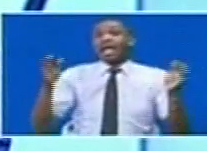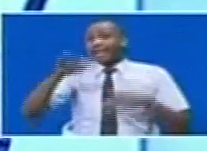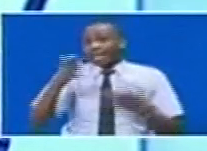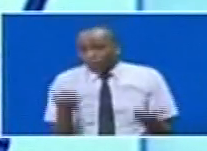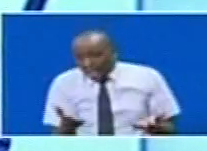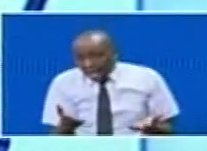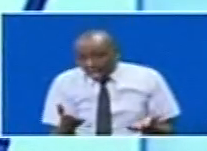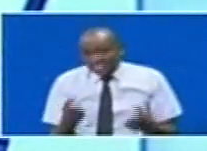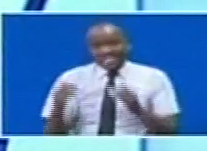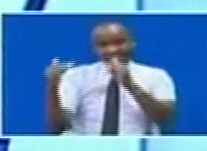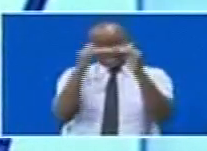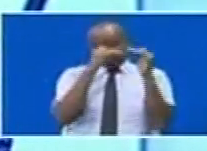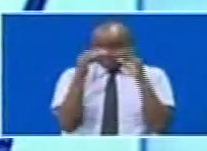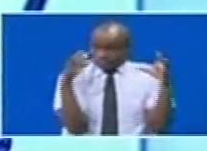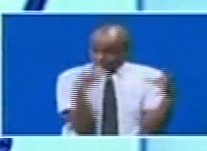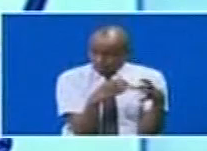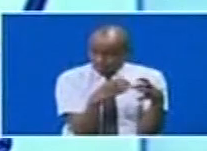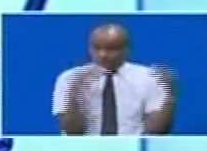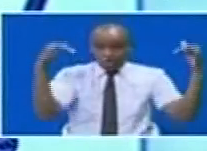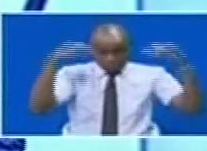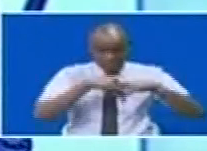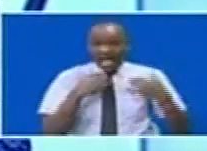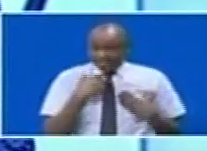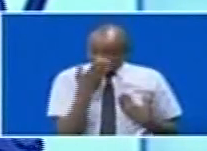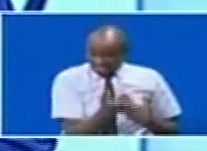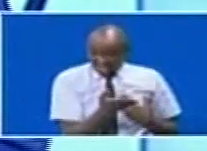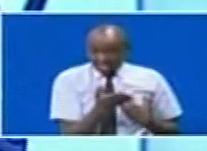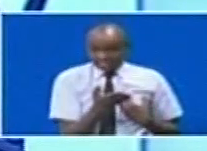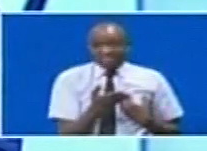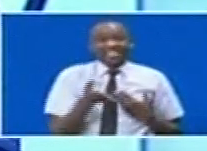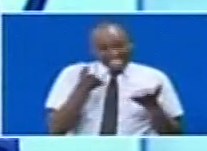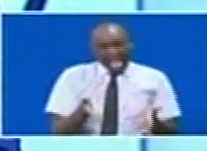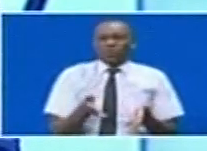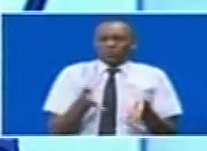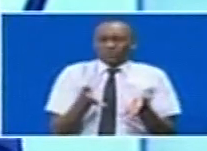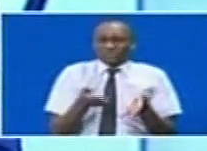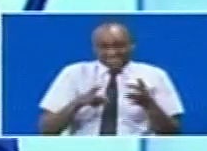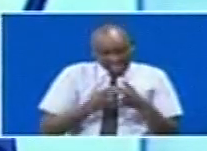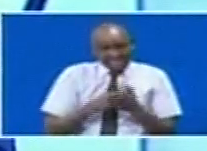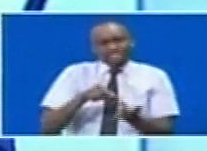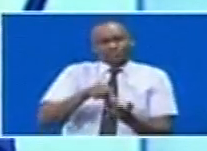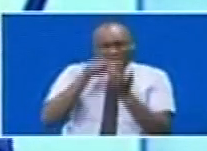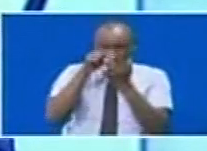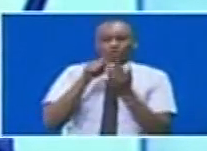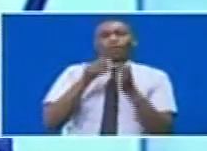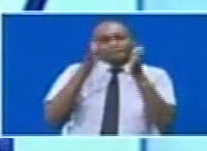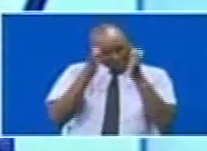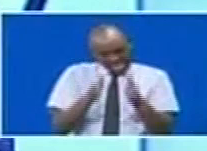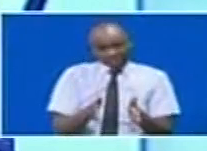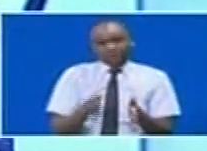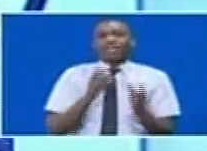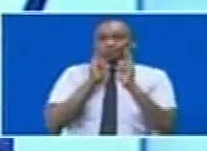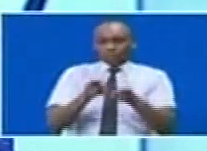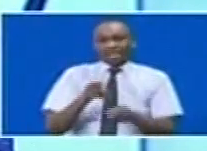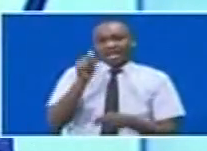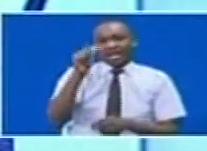year's Democratic Convention, the Democratic National Convention that is underway. And our special correspondent Alex Chamwada joins us